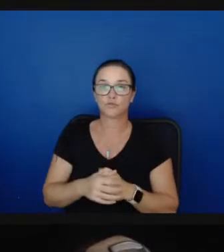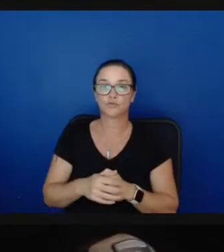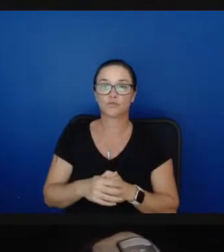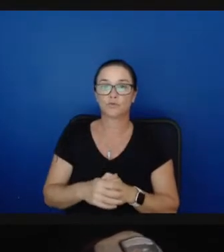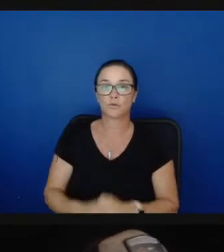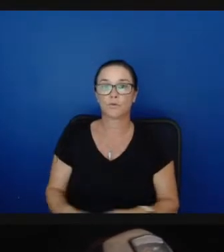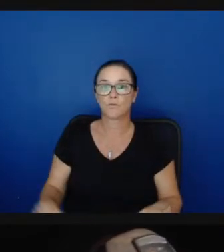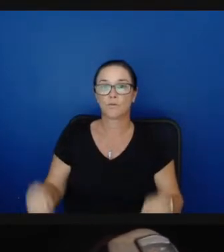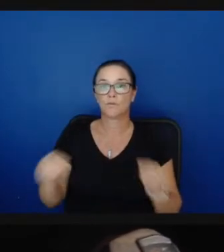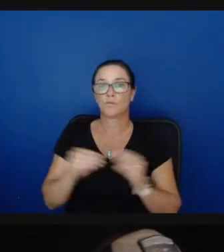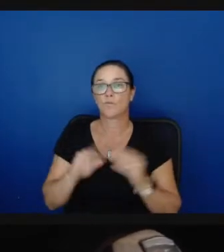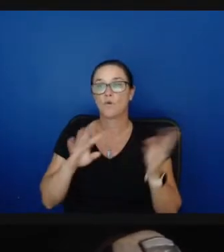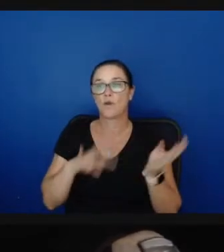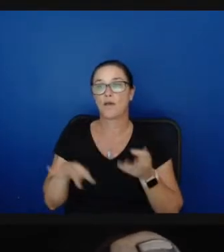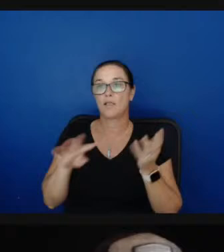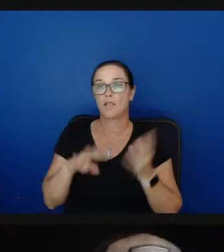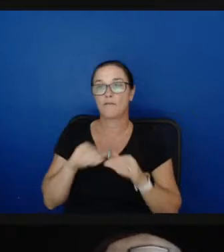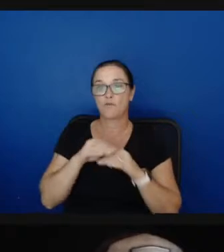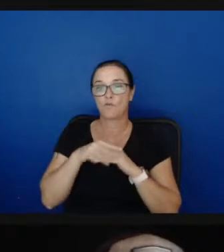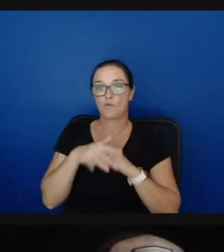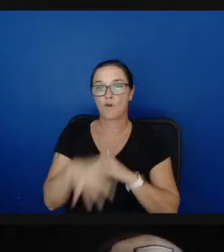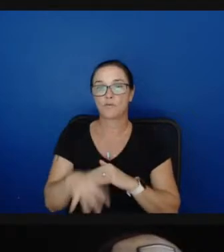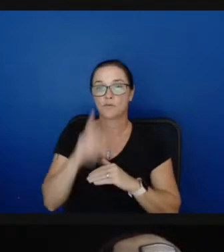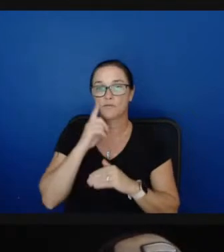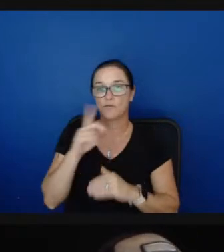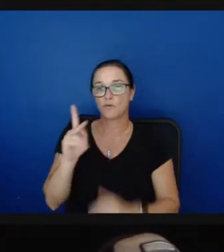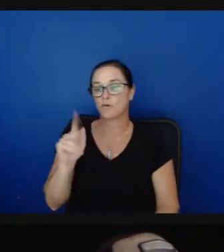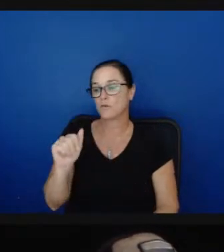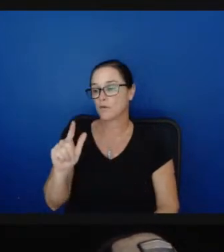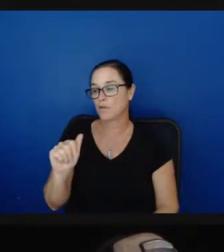More lava flow eruptions to Kalapana, Pu'okupainaha.